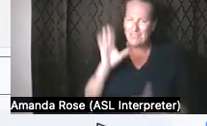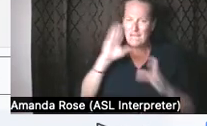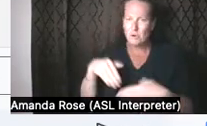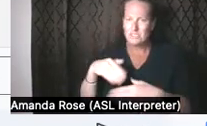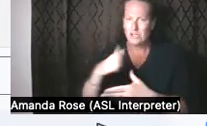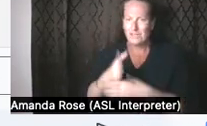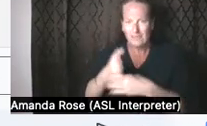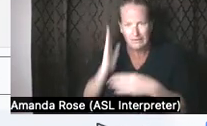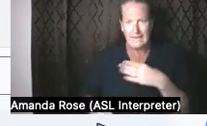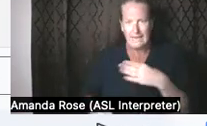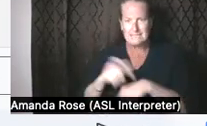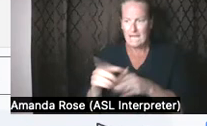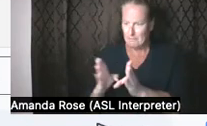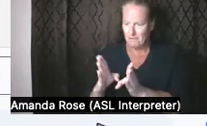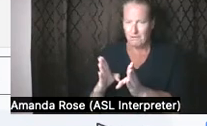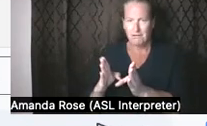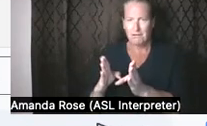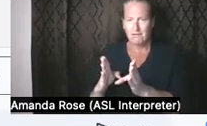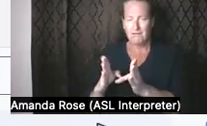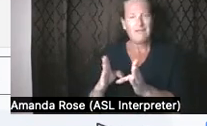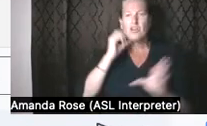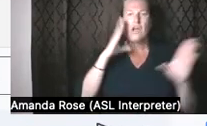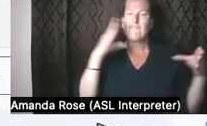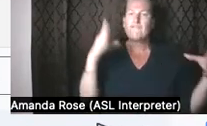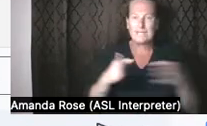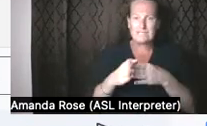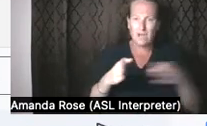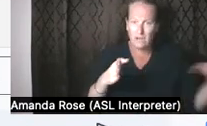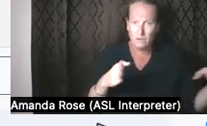Like they're really focused on not what they just had and enjoyed.